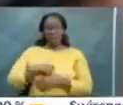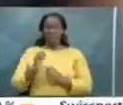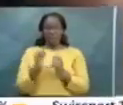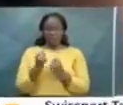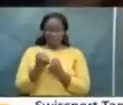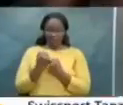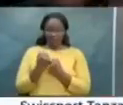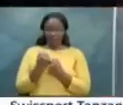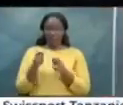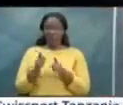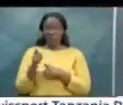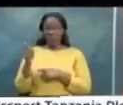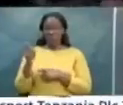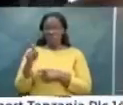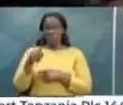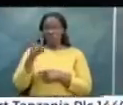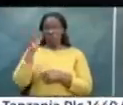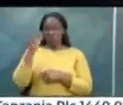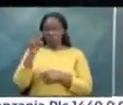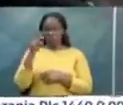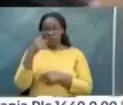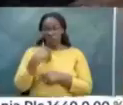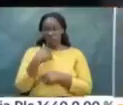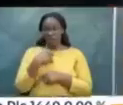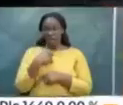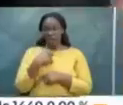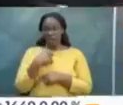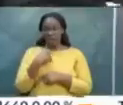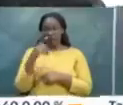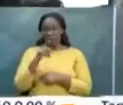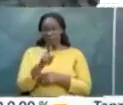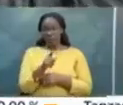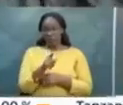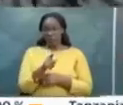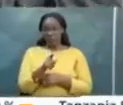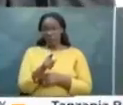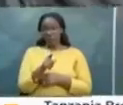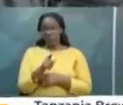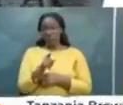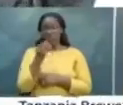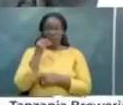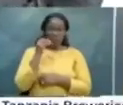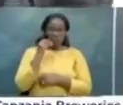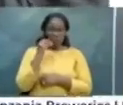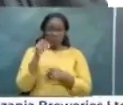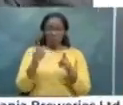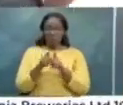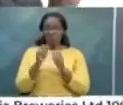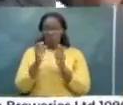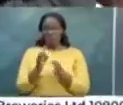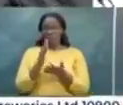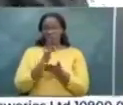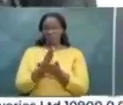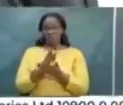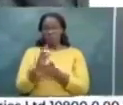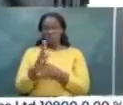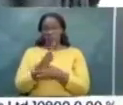secure, then this is a bag that you should actually have in stock, or better yet, at home. Yes. And you can, if then you're